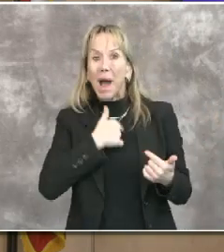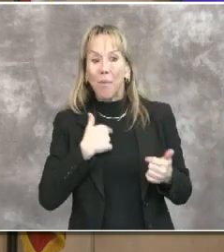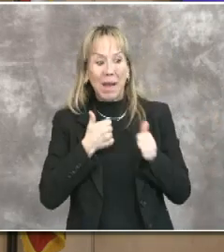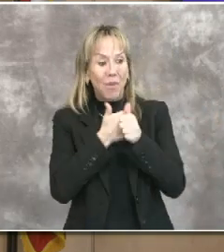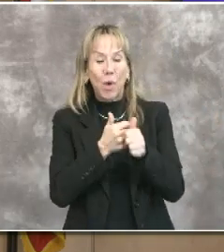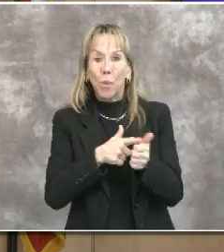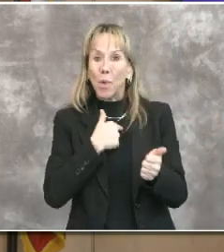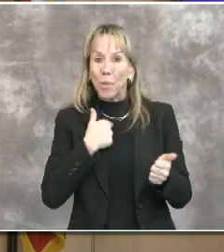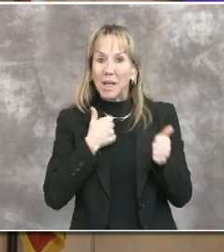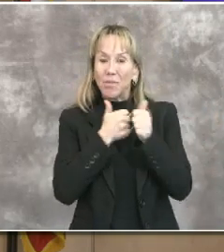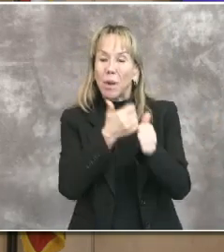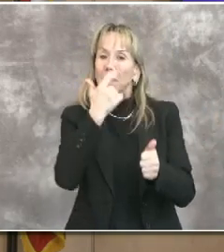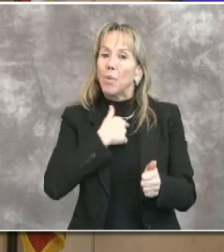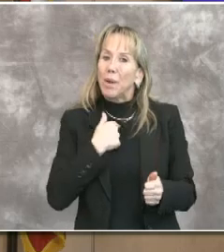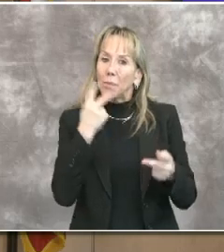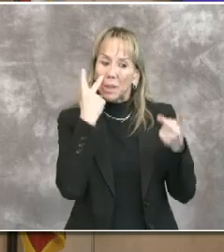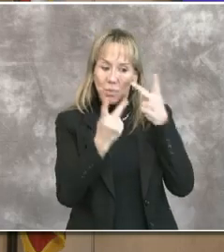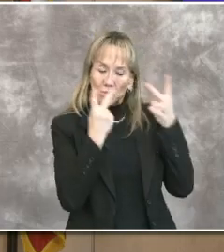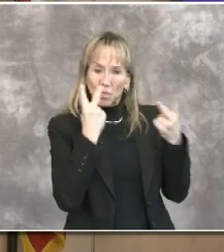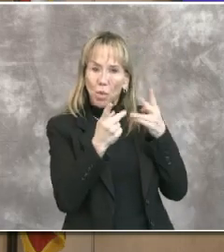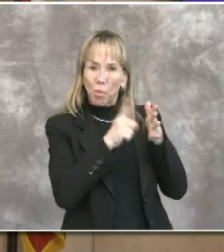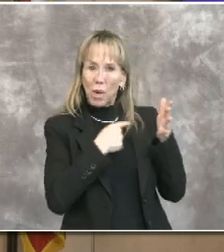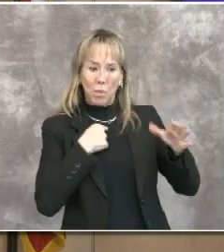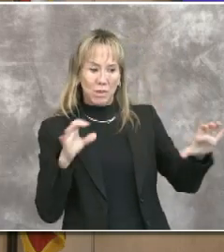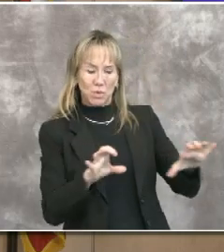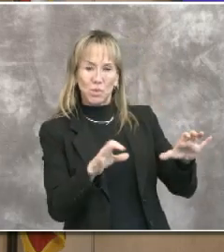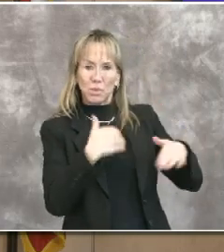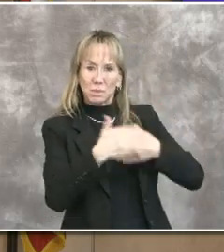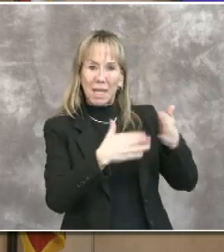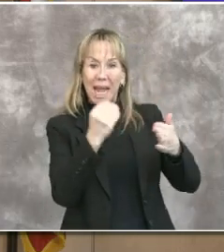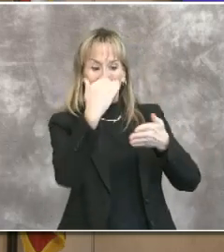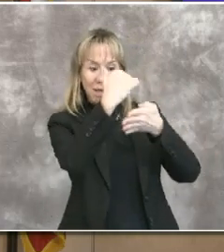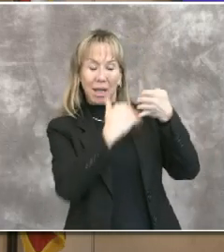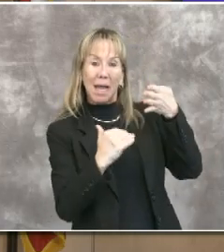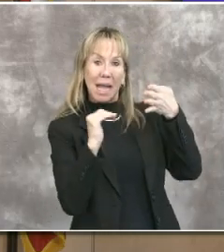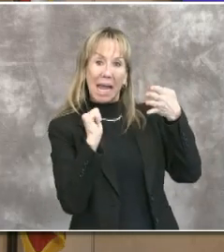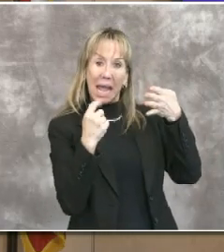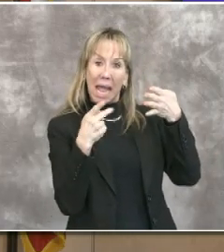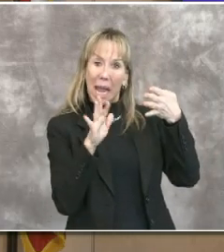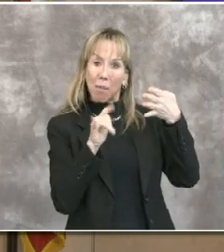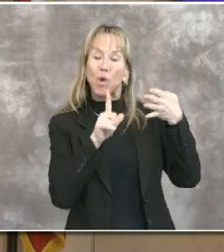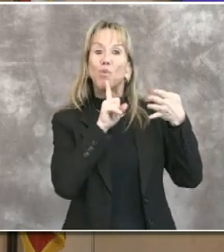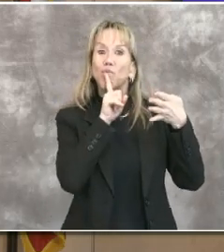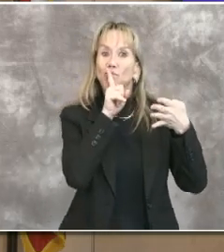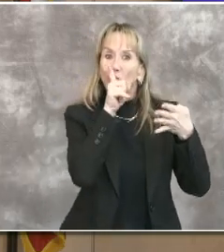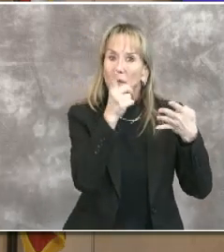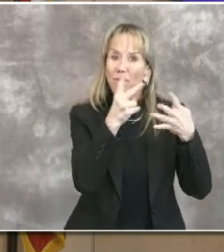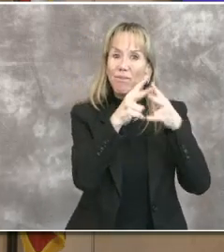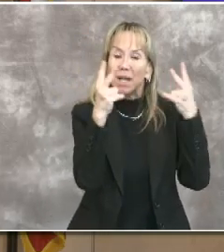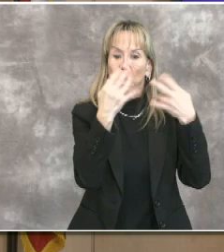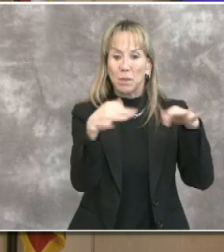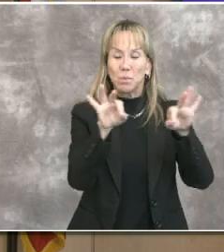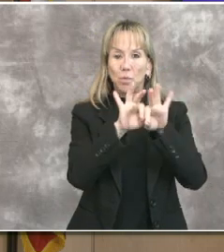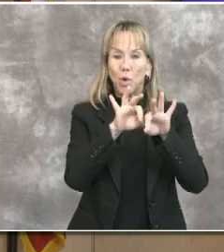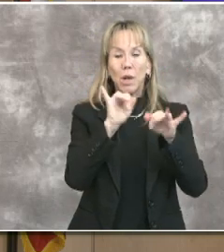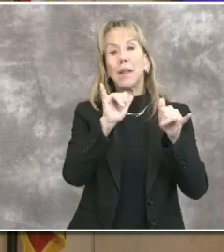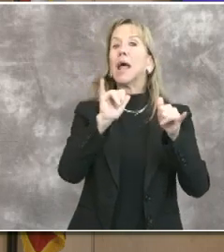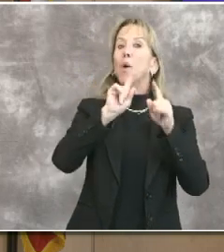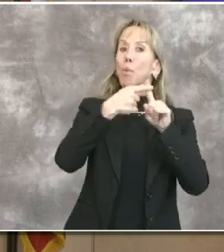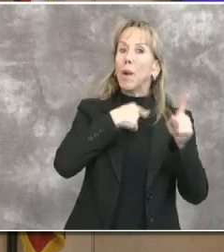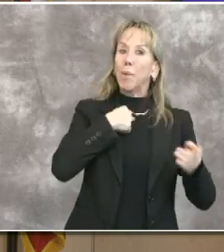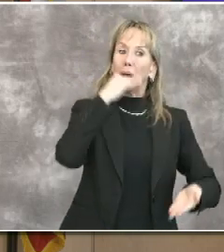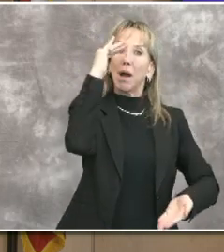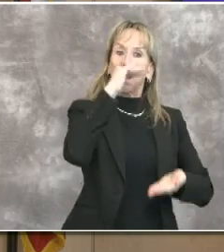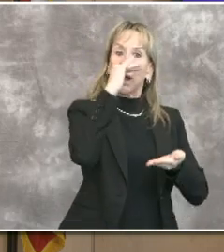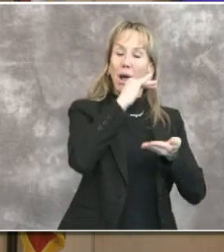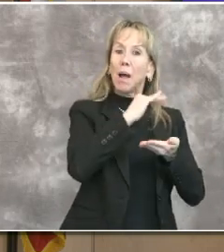in particular on the month of April, and we must be very careful and very deliberate that as we come out of our current posture, we do it at the right